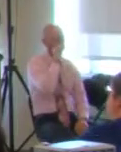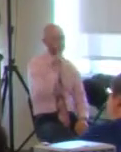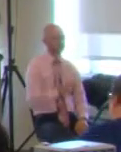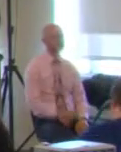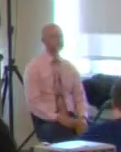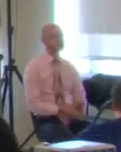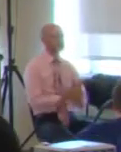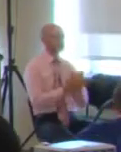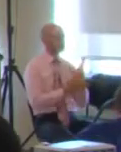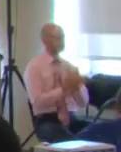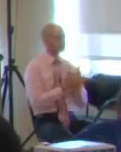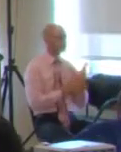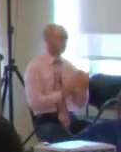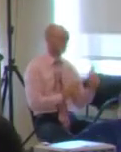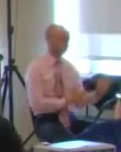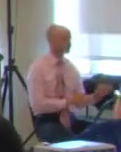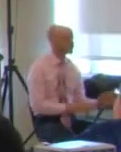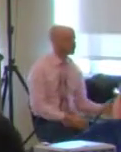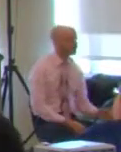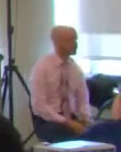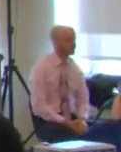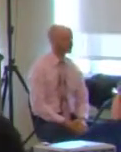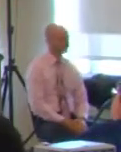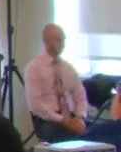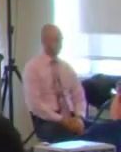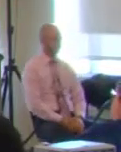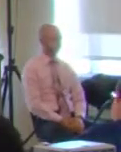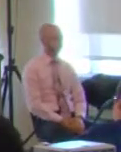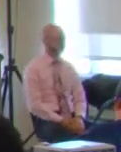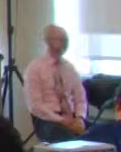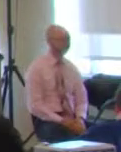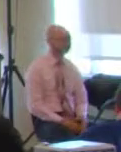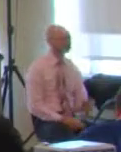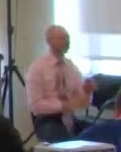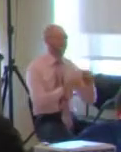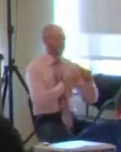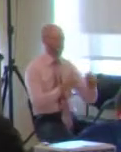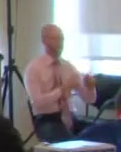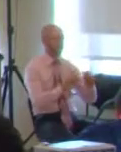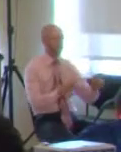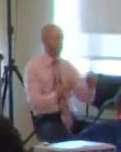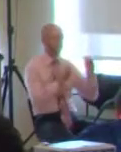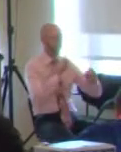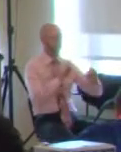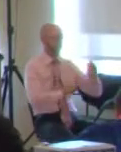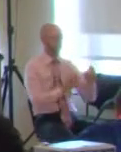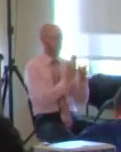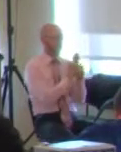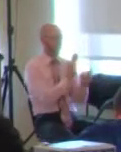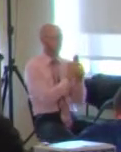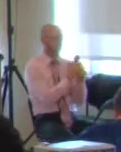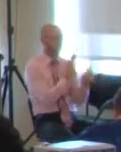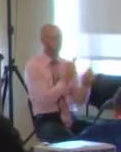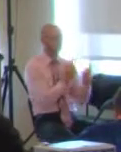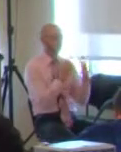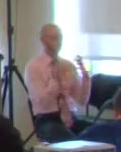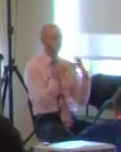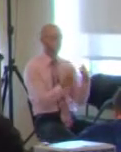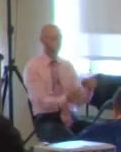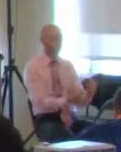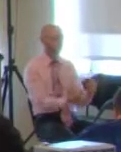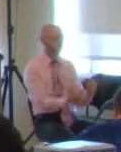All right, so assessment. Assessment is evaluate skills, strengths. This is a vocational piece now, not so